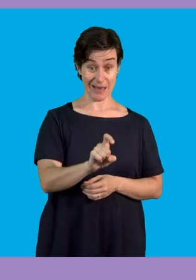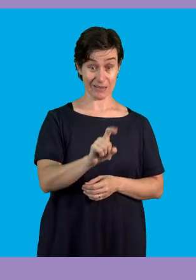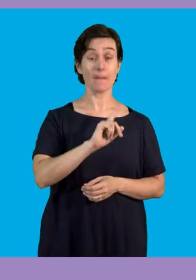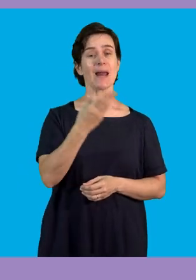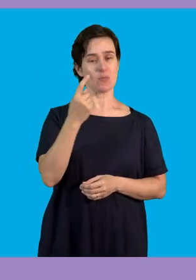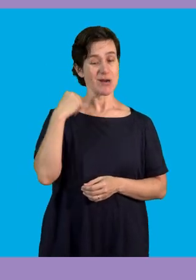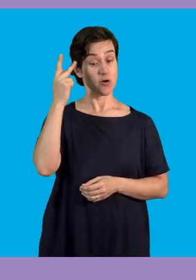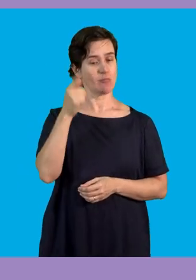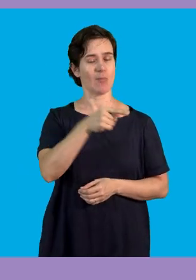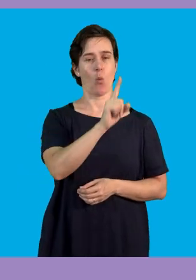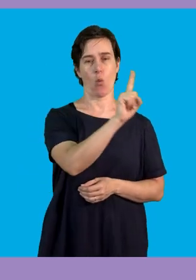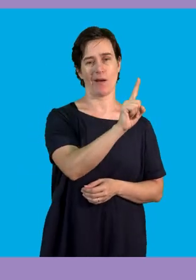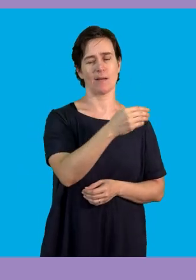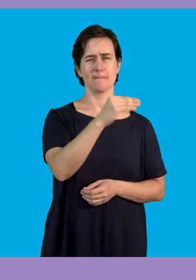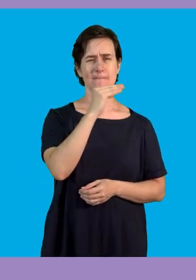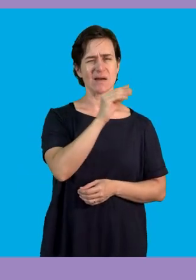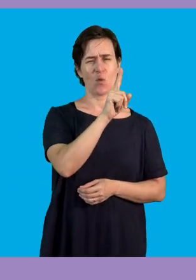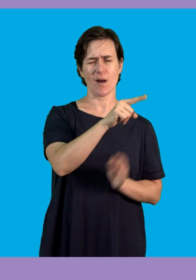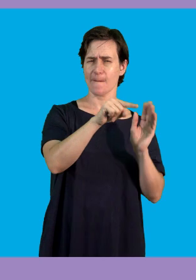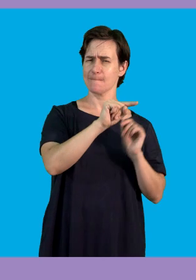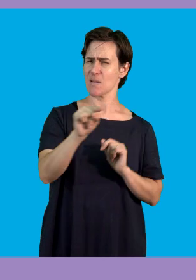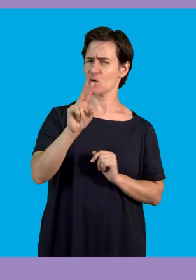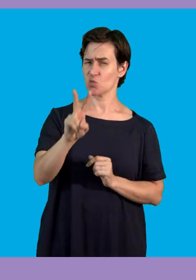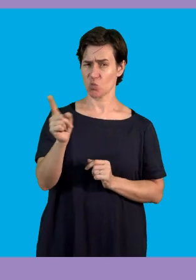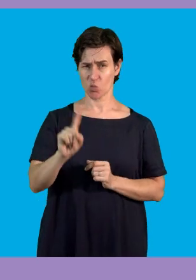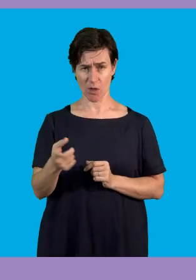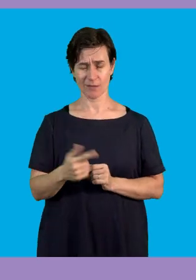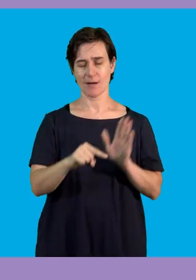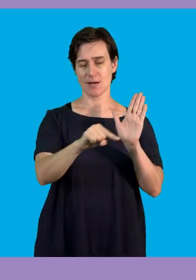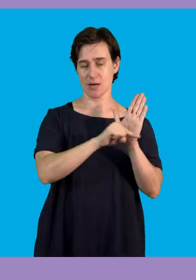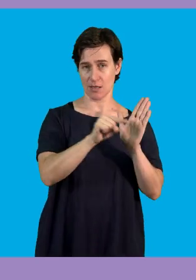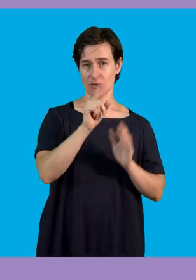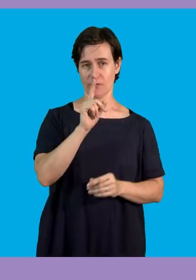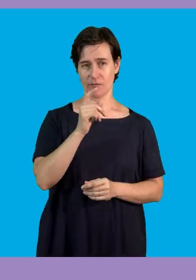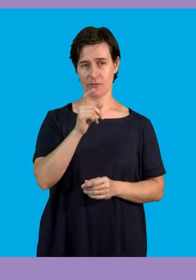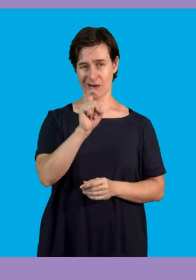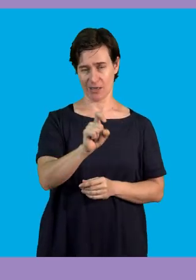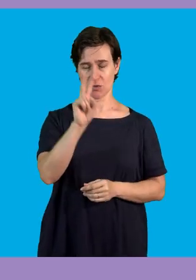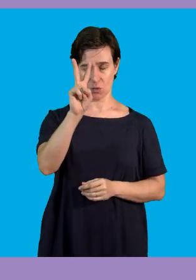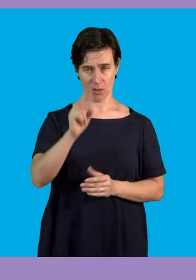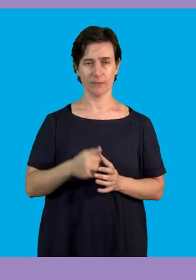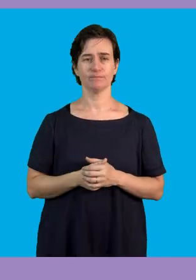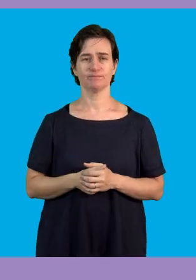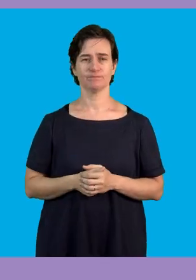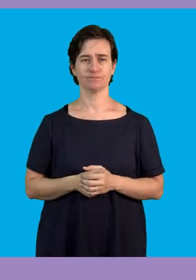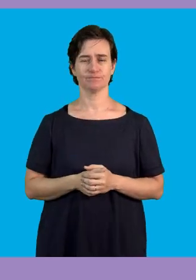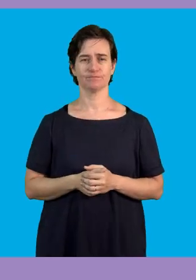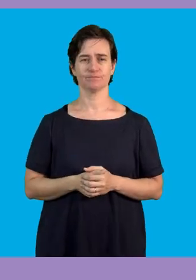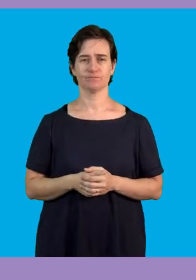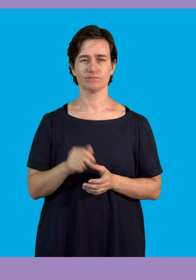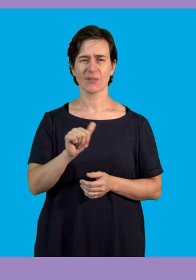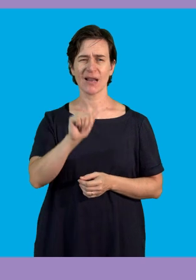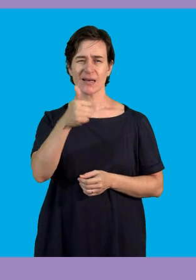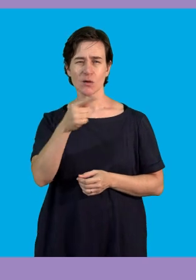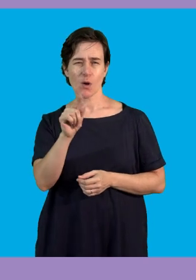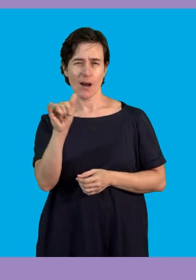do not write. So it's 1 minus 2, which would give us negative x squared. And then the